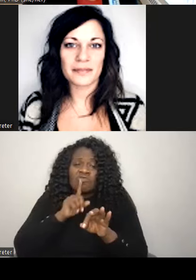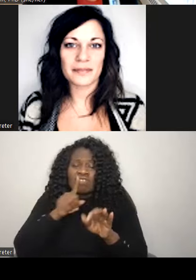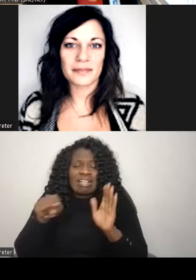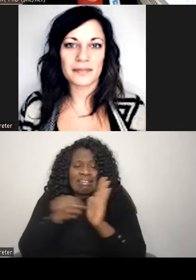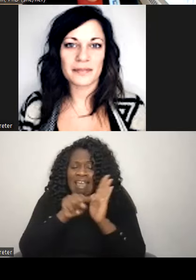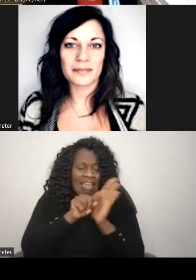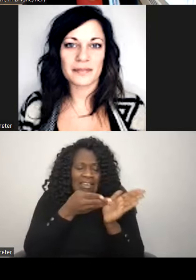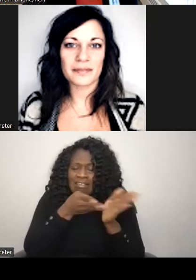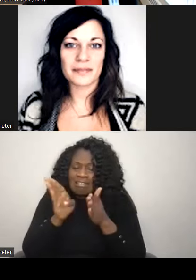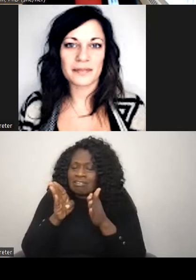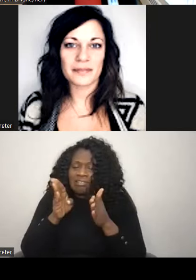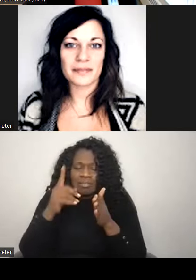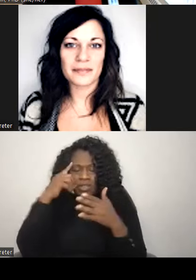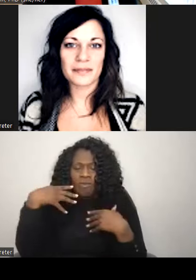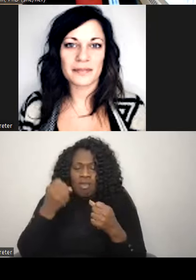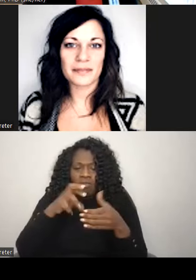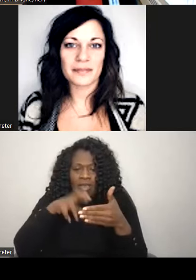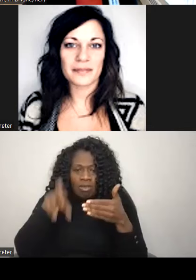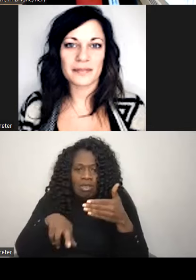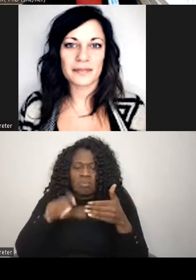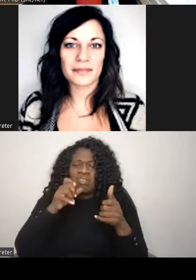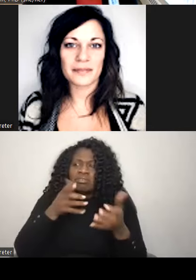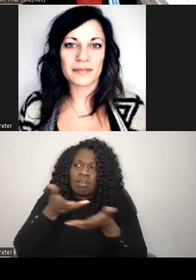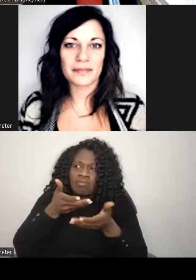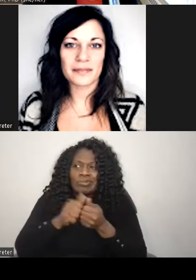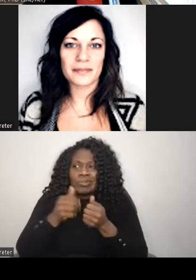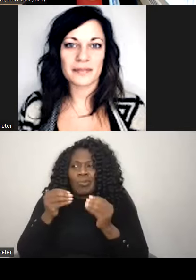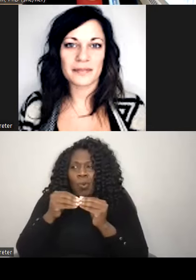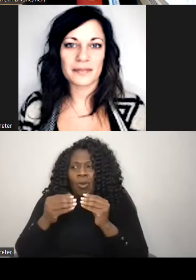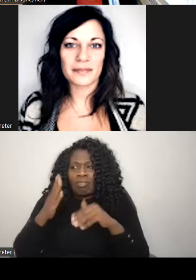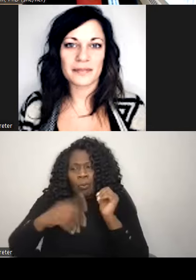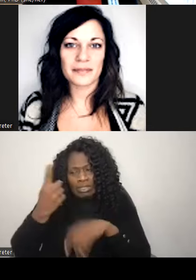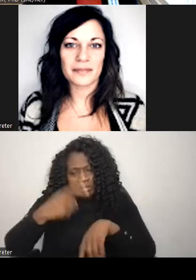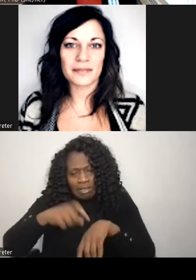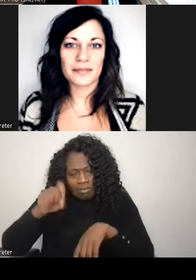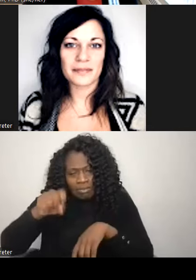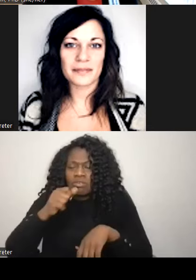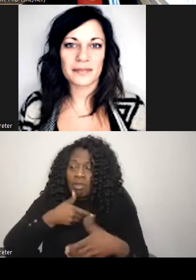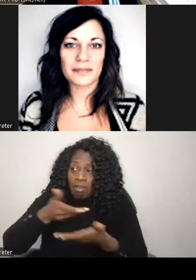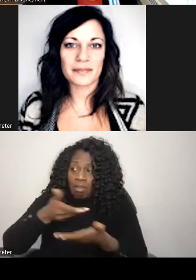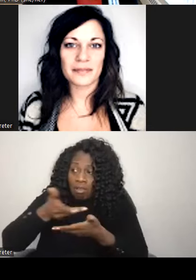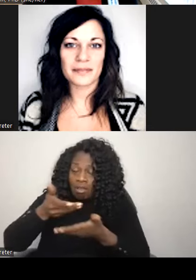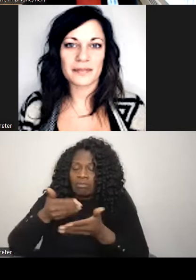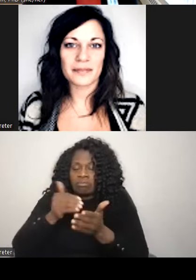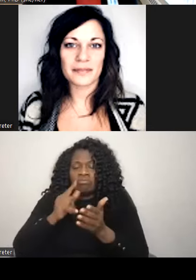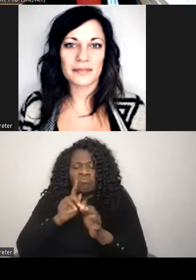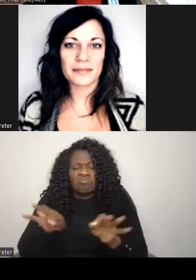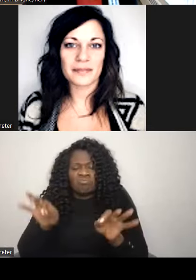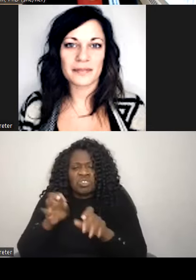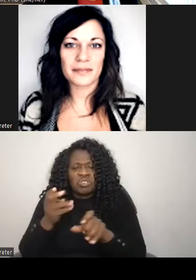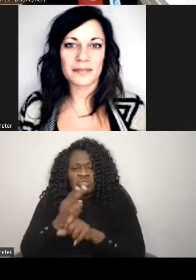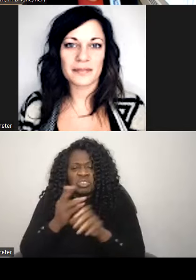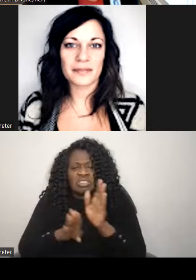mental health outcomes. And these are conversations that you may have more than once. And so when you're having them, it's really important to use